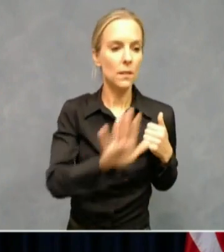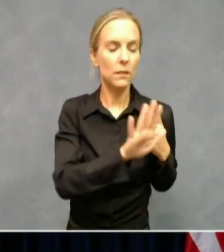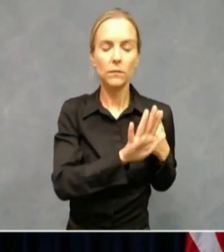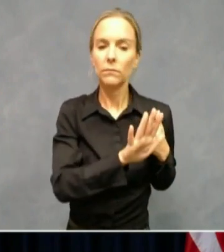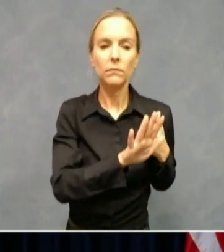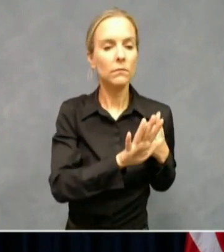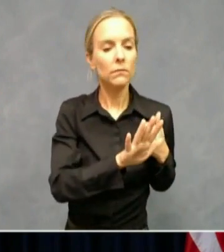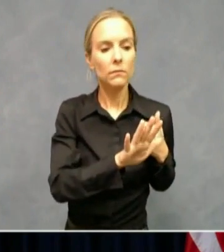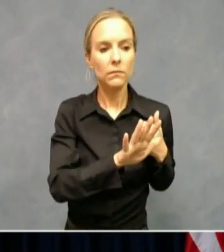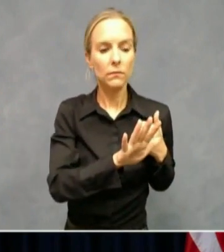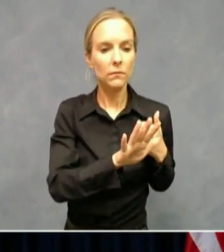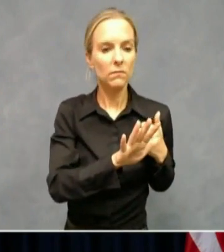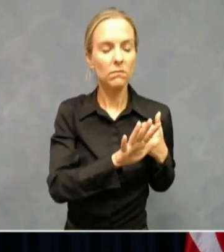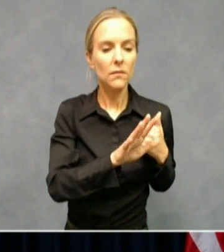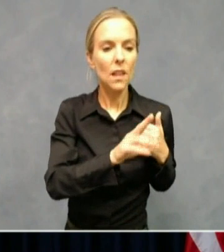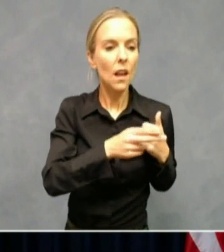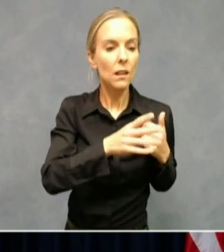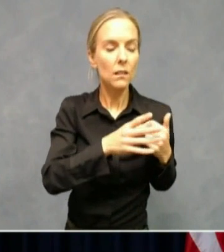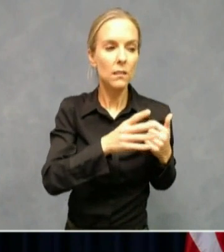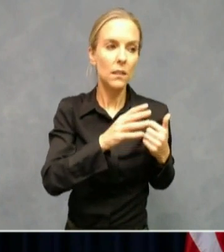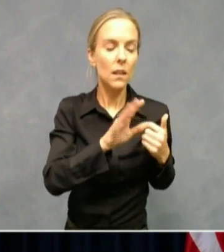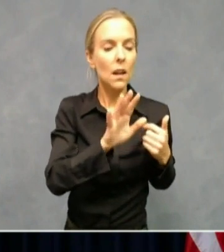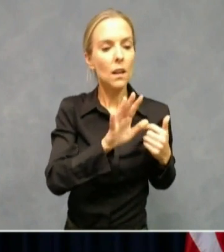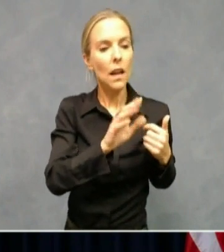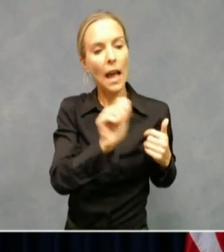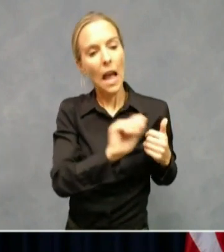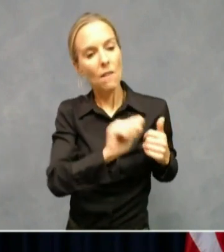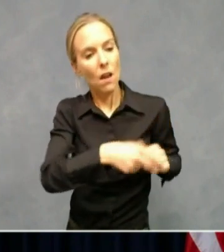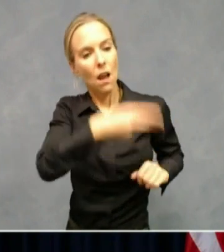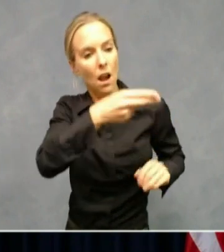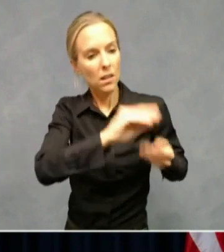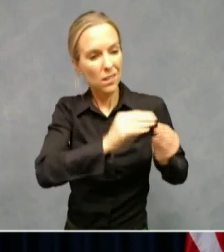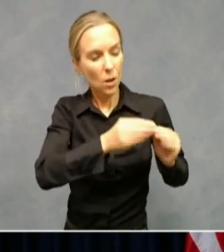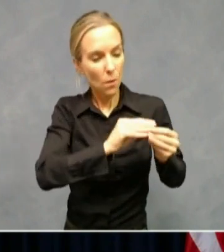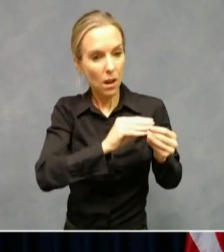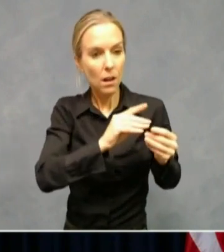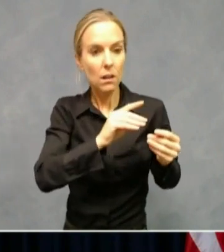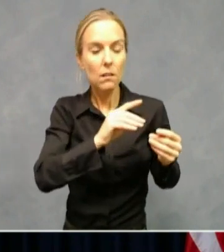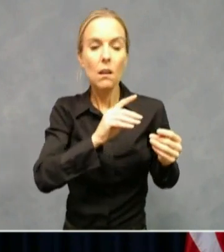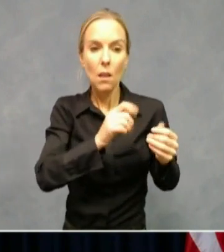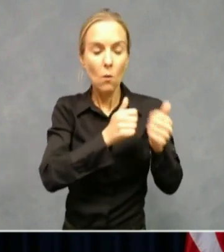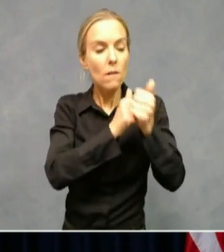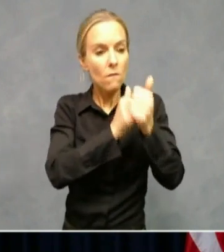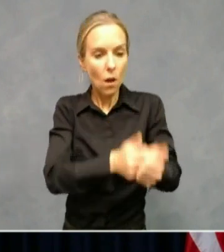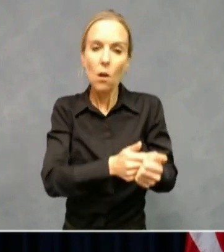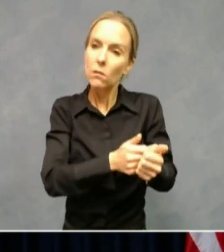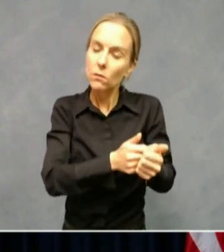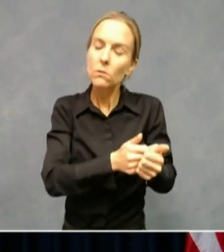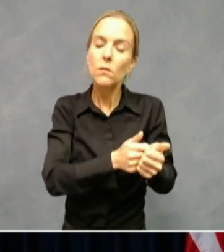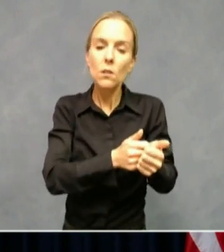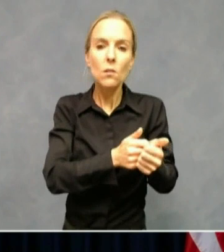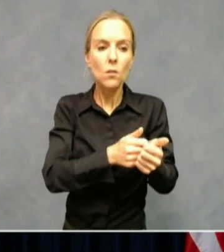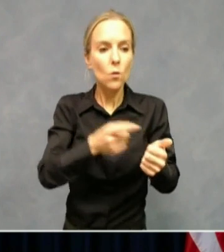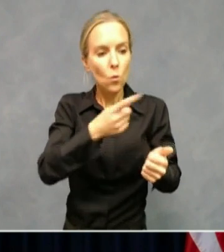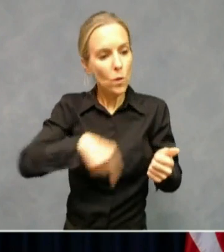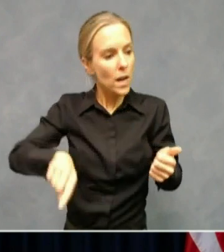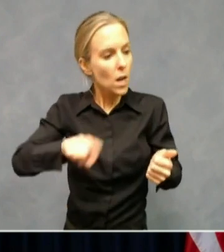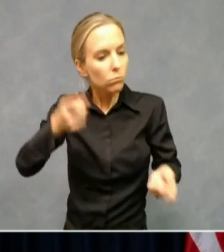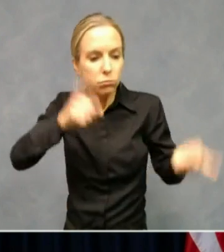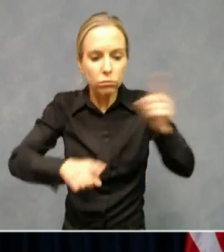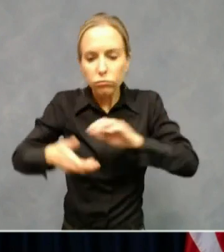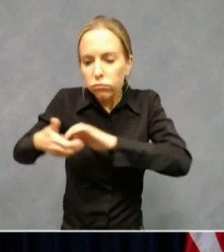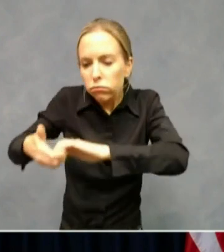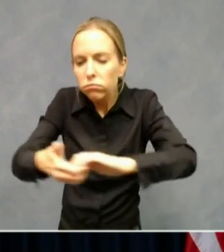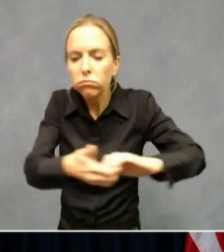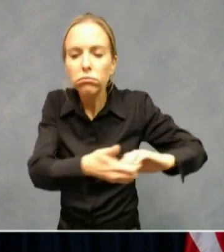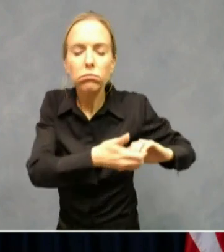even so much higher than that. But then when we had everybody, you know, really in this together, and we can get there again, oh,